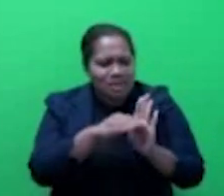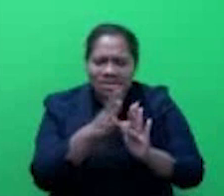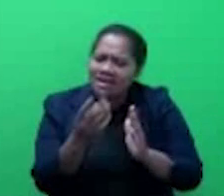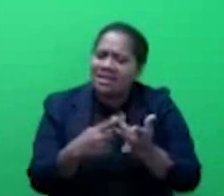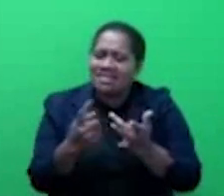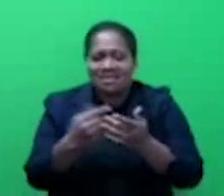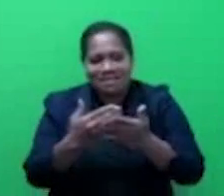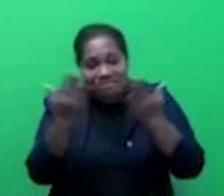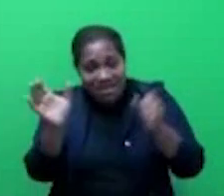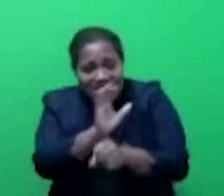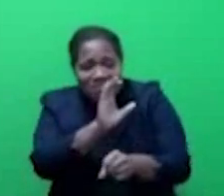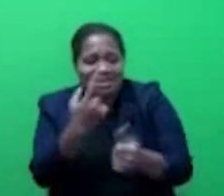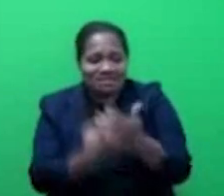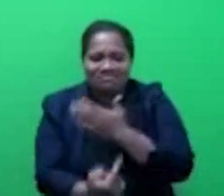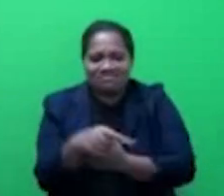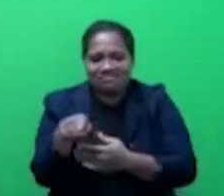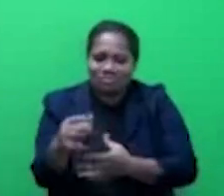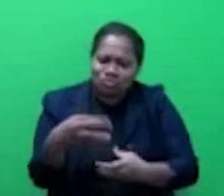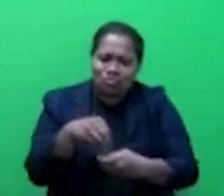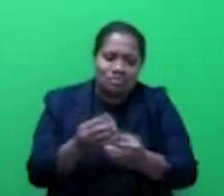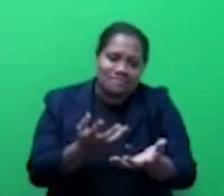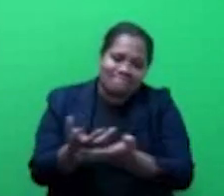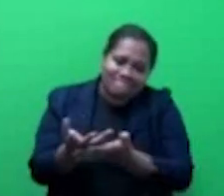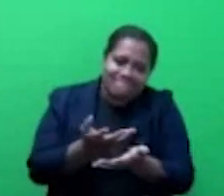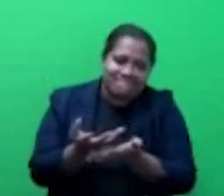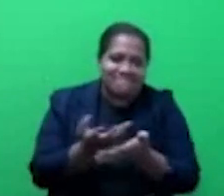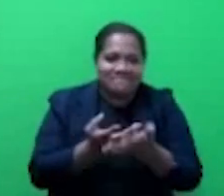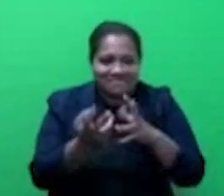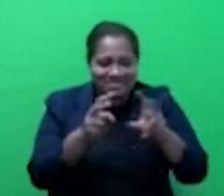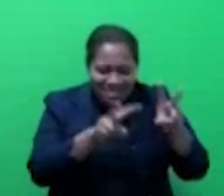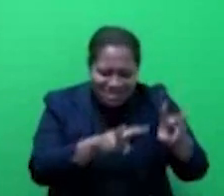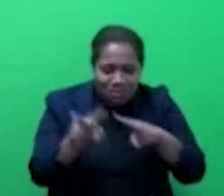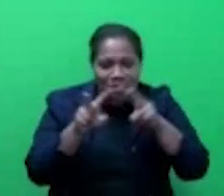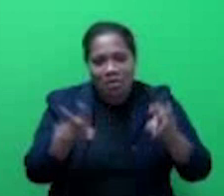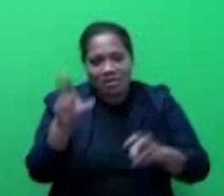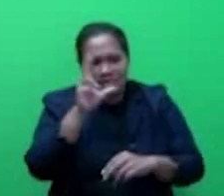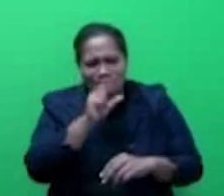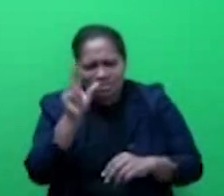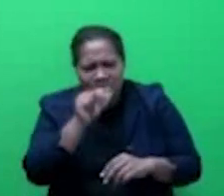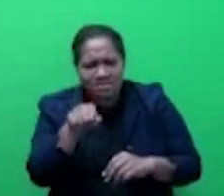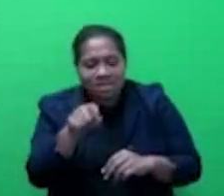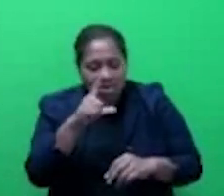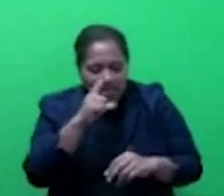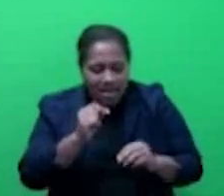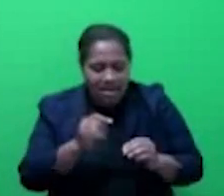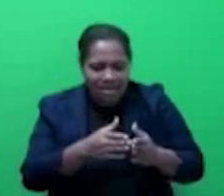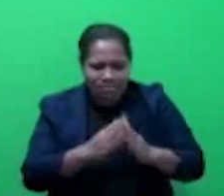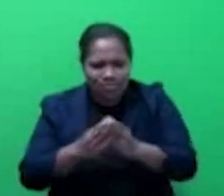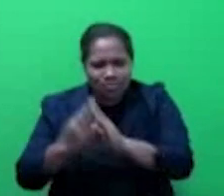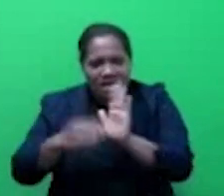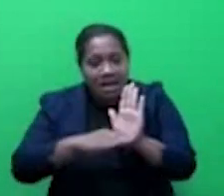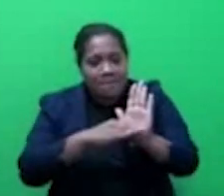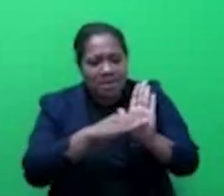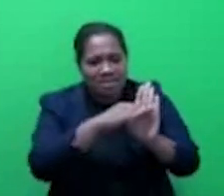involved, or they have engaged consultants to explore the possibility of putting up strata apartments. So every effort